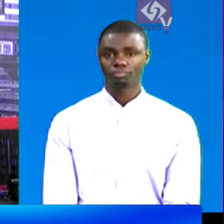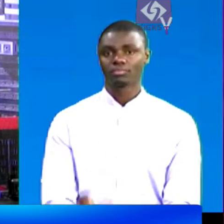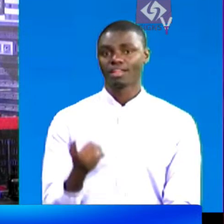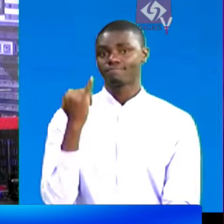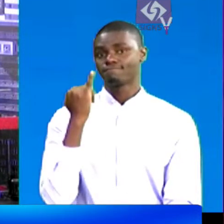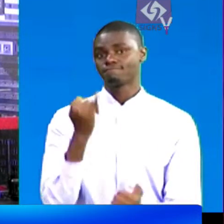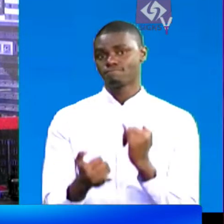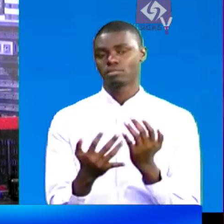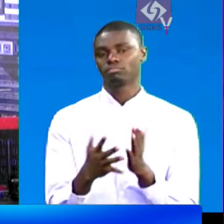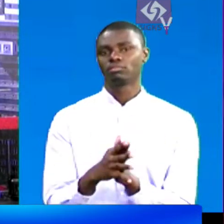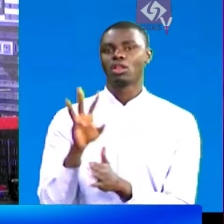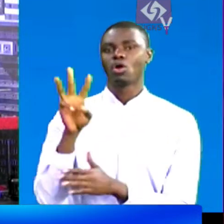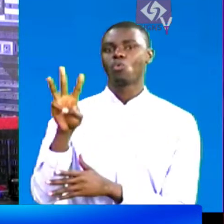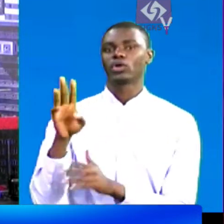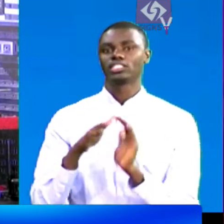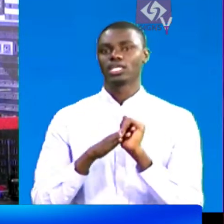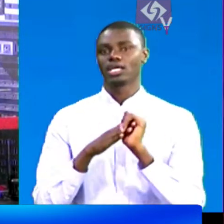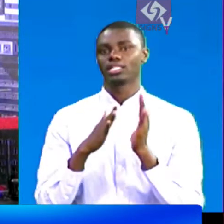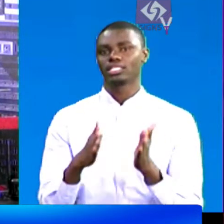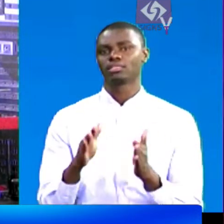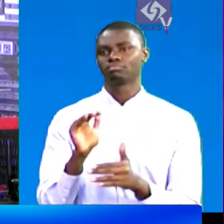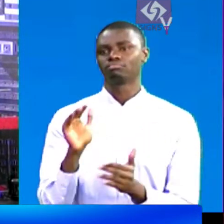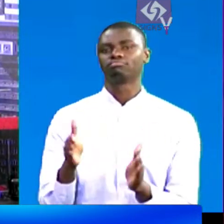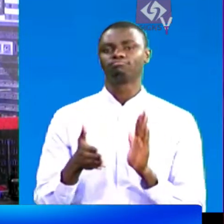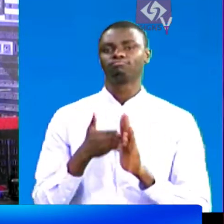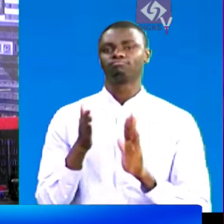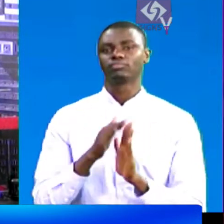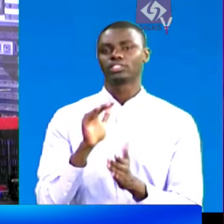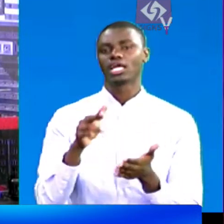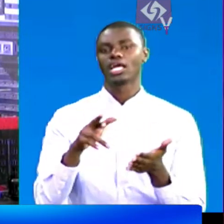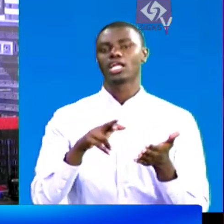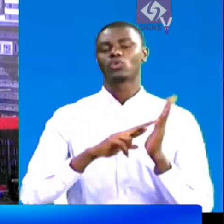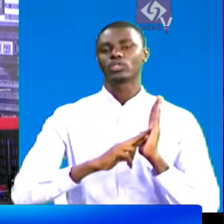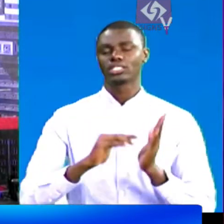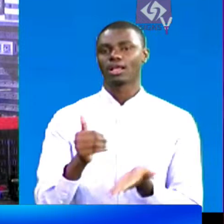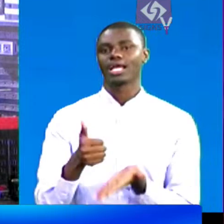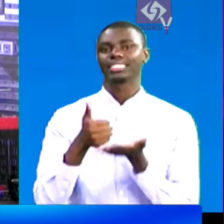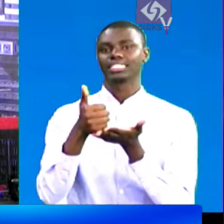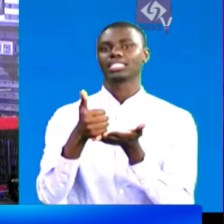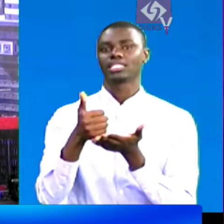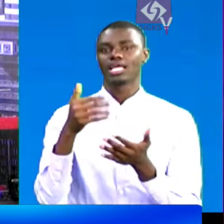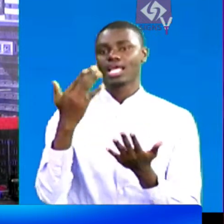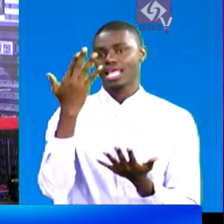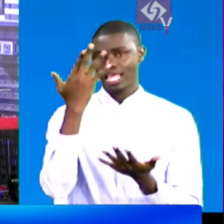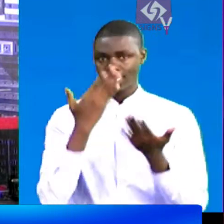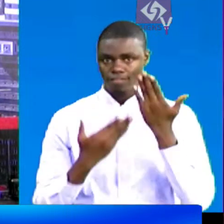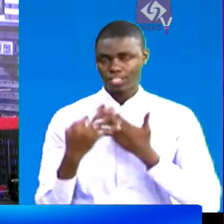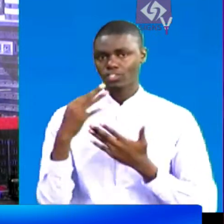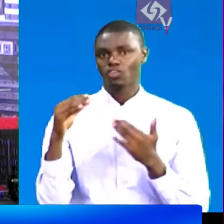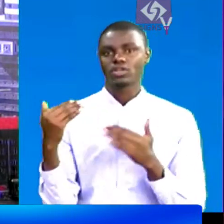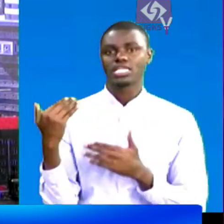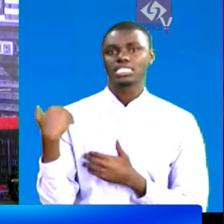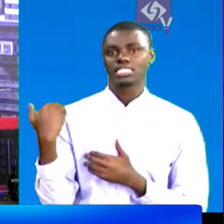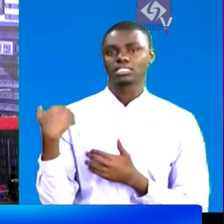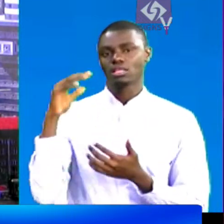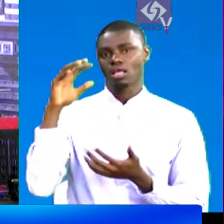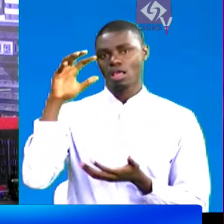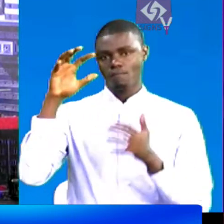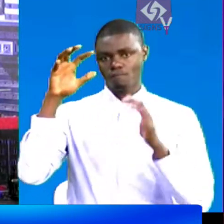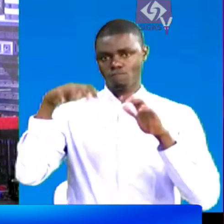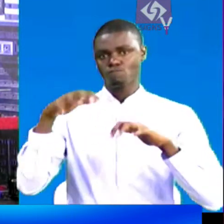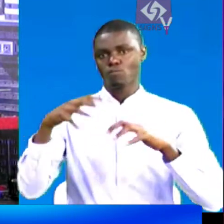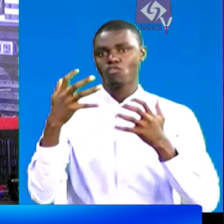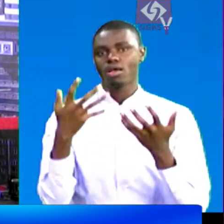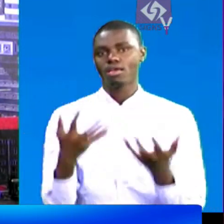And finally, Wajir leaders are urgently requesting assistance in the face of destructive El Nino